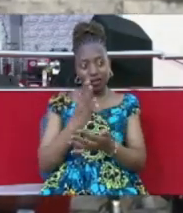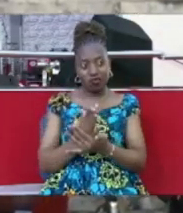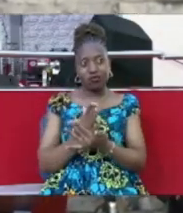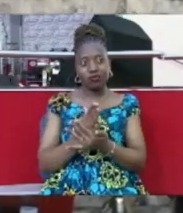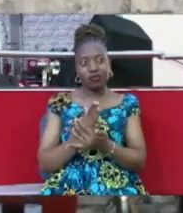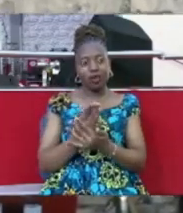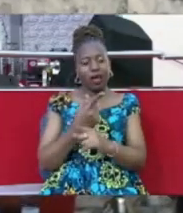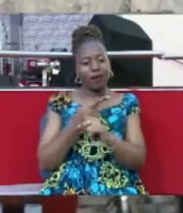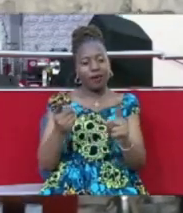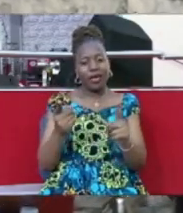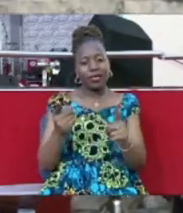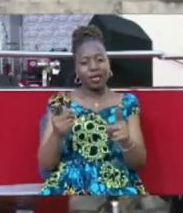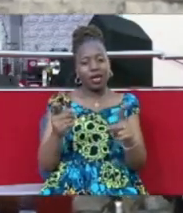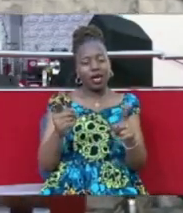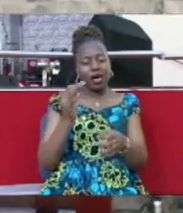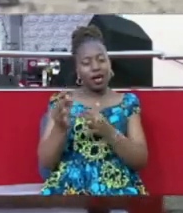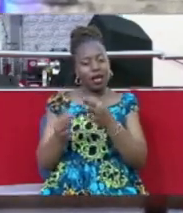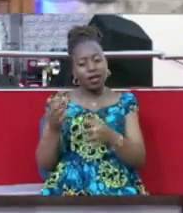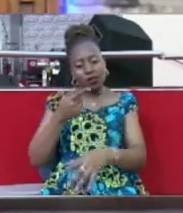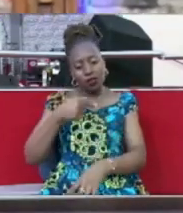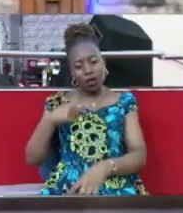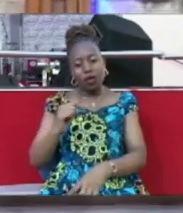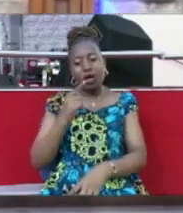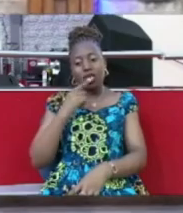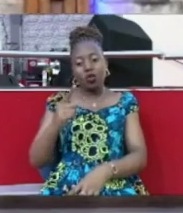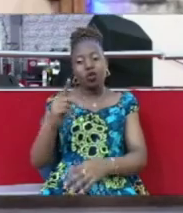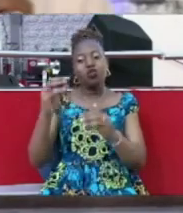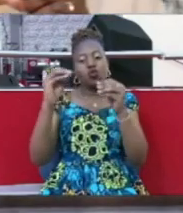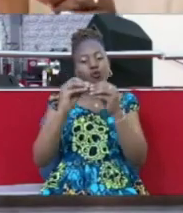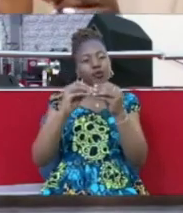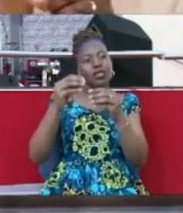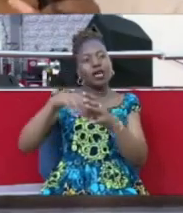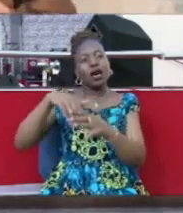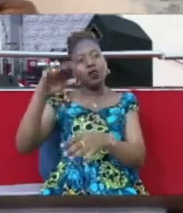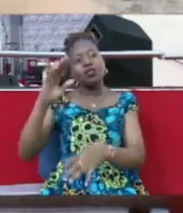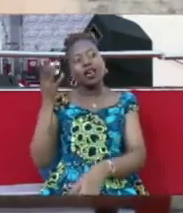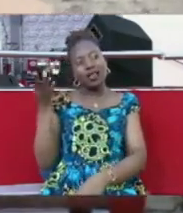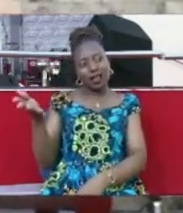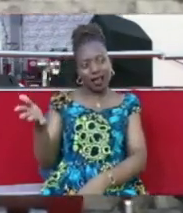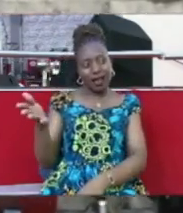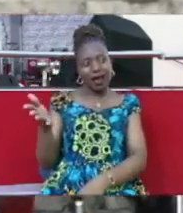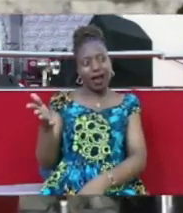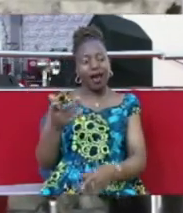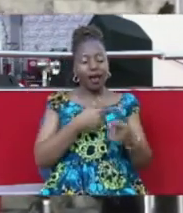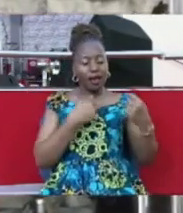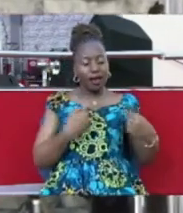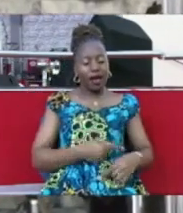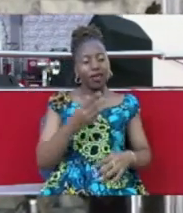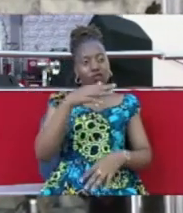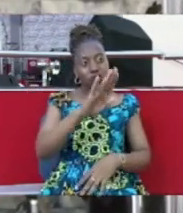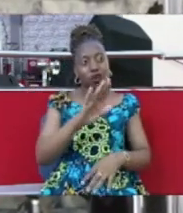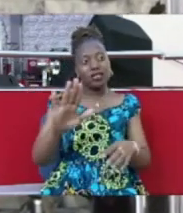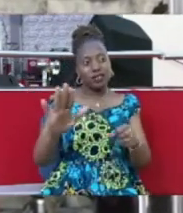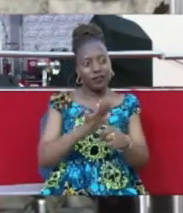But even if we were to meet outside there as a person and you, your heart is filled with a song, you can